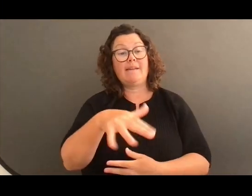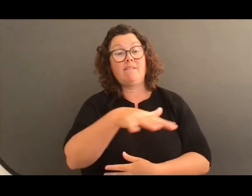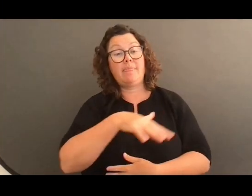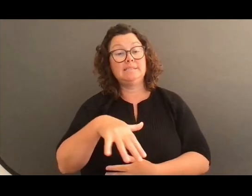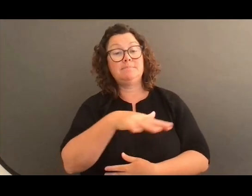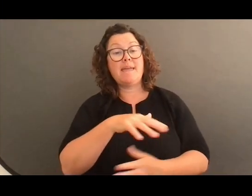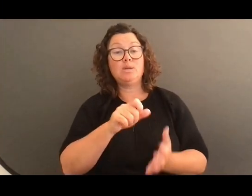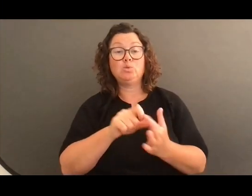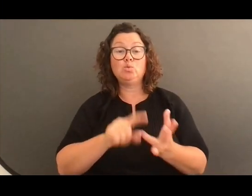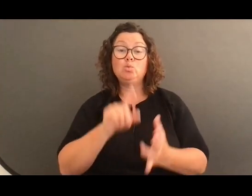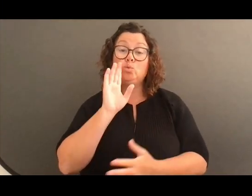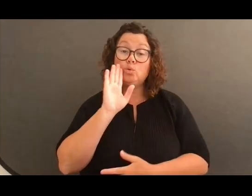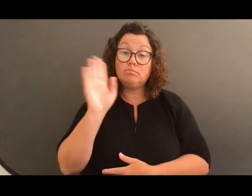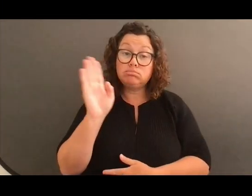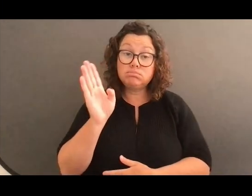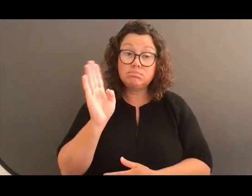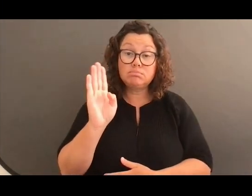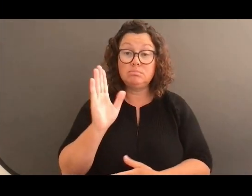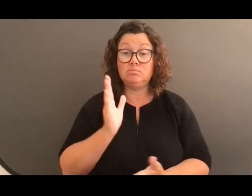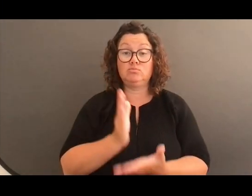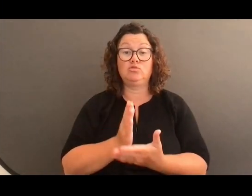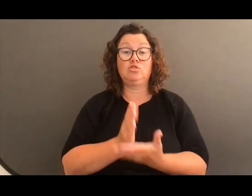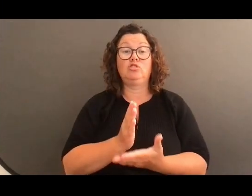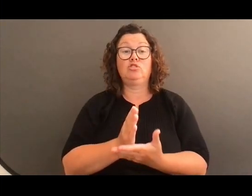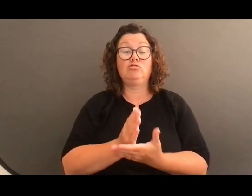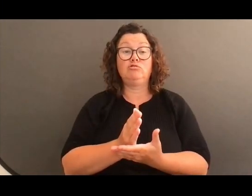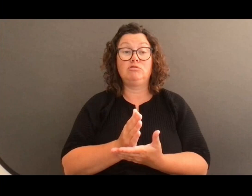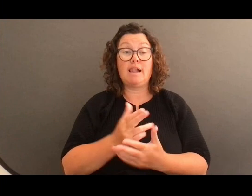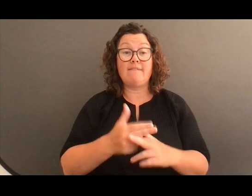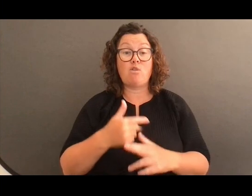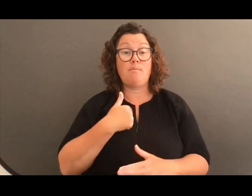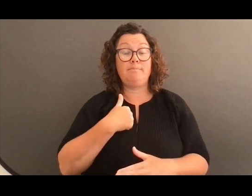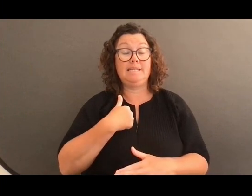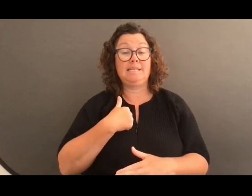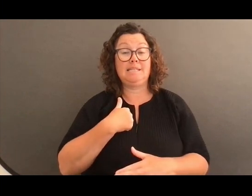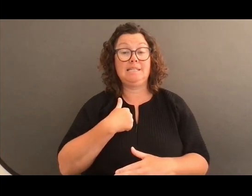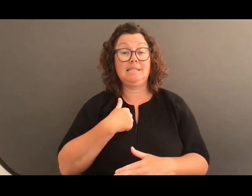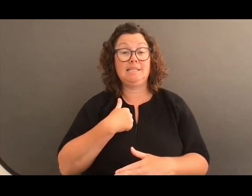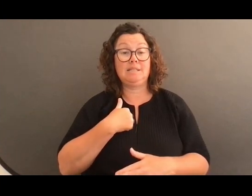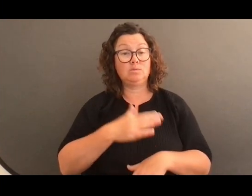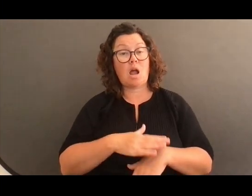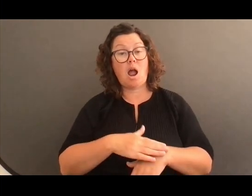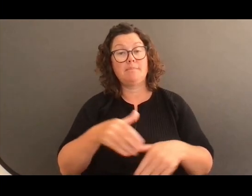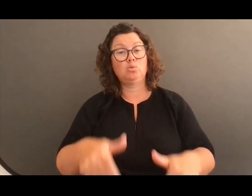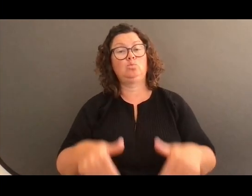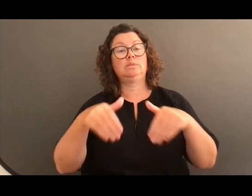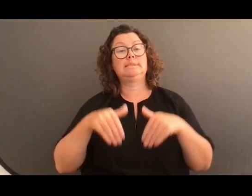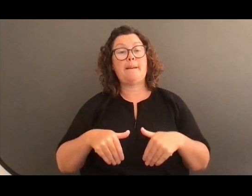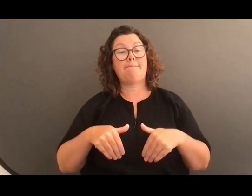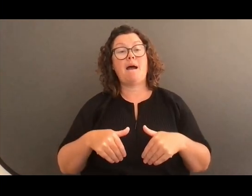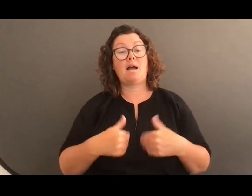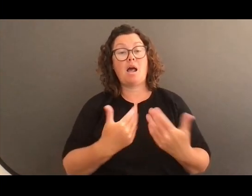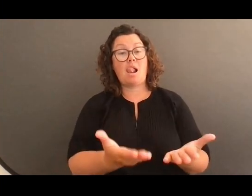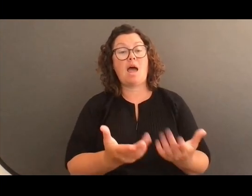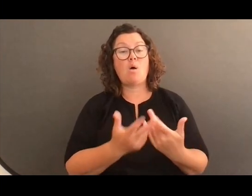and it was certainly a step back for me. And allowing another person to